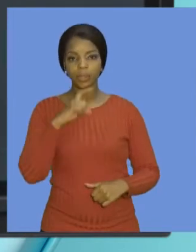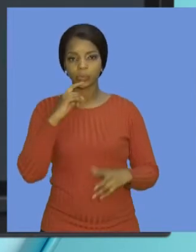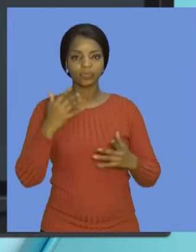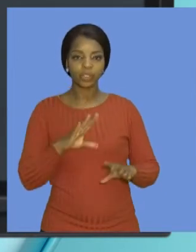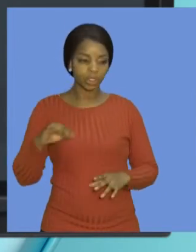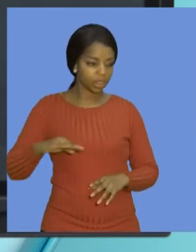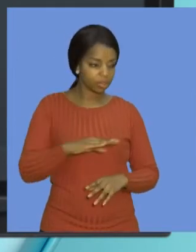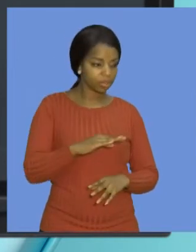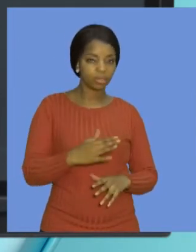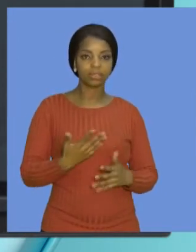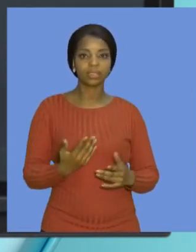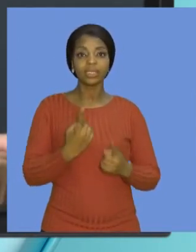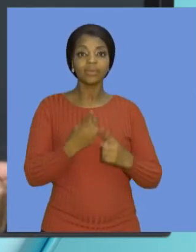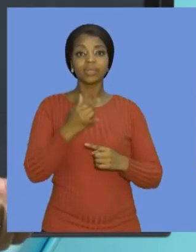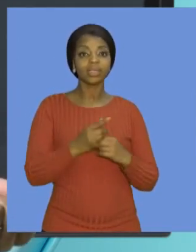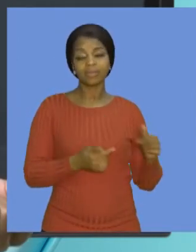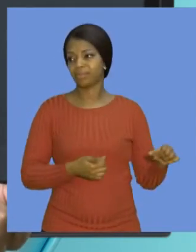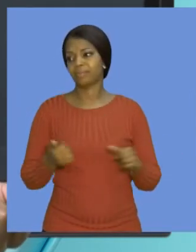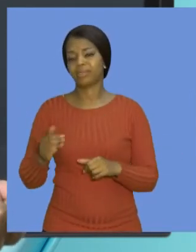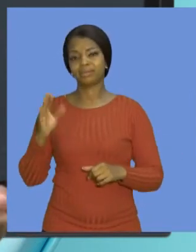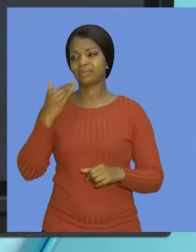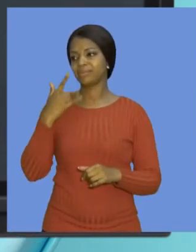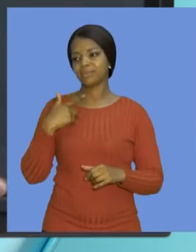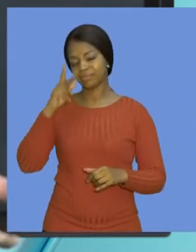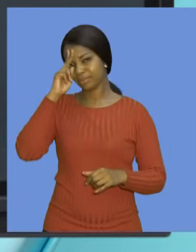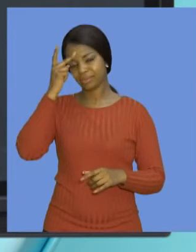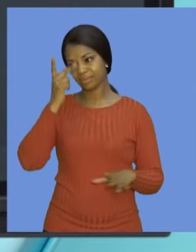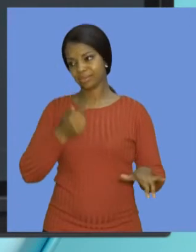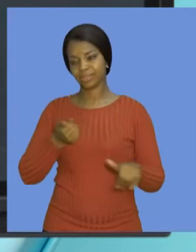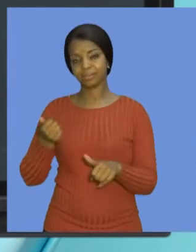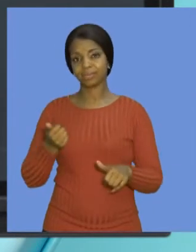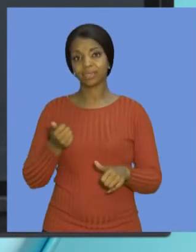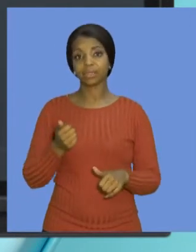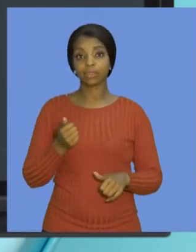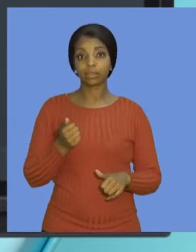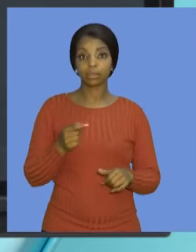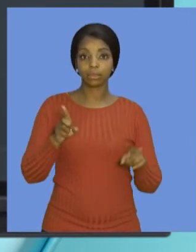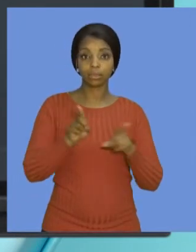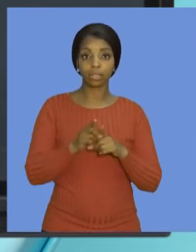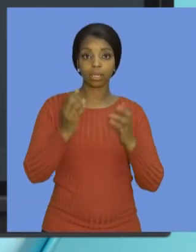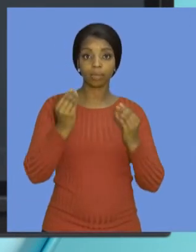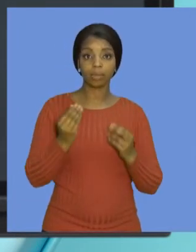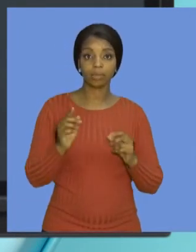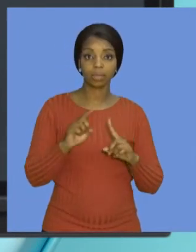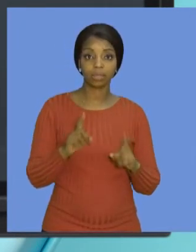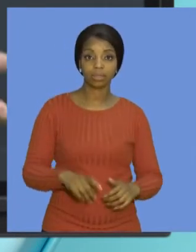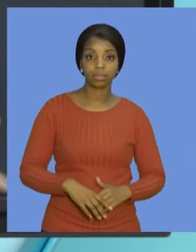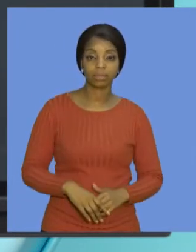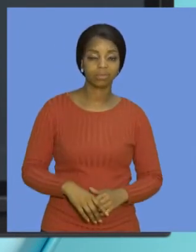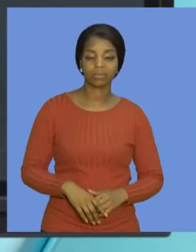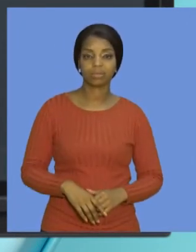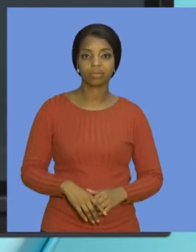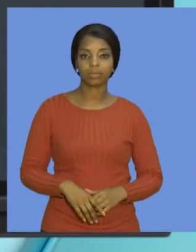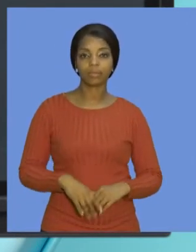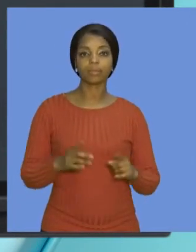even if you were to say, can I please return this, I don't like it anymore, they're not going to give you the very same amount of money for that. But